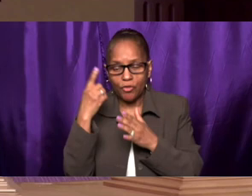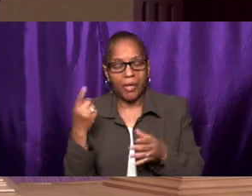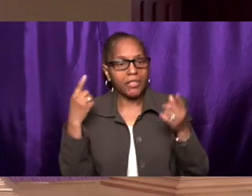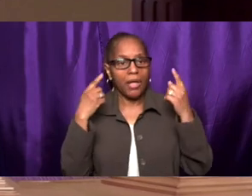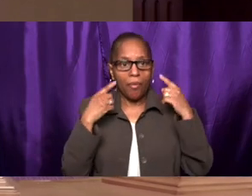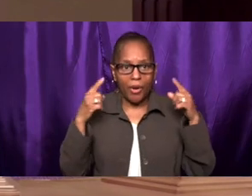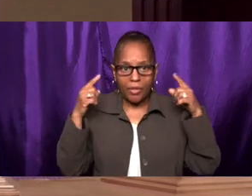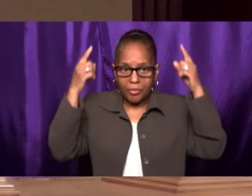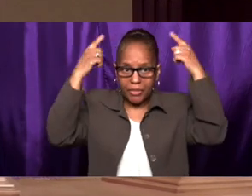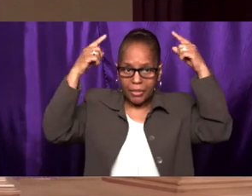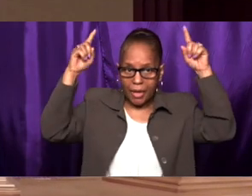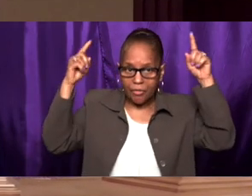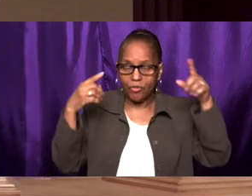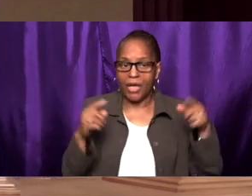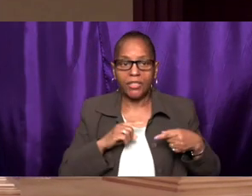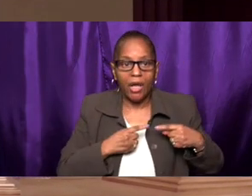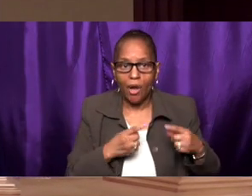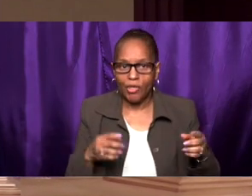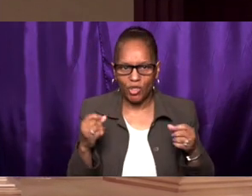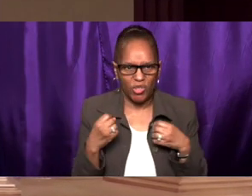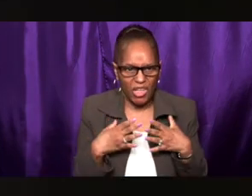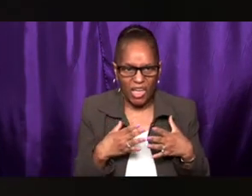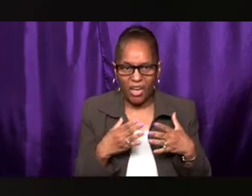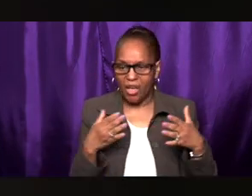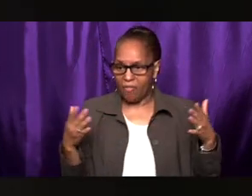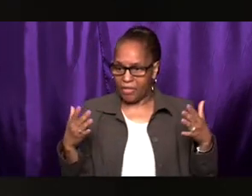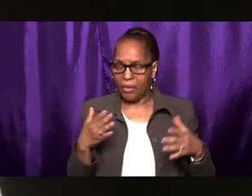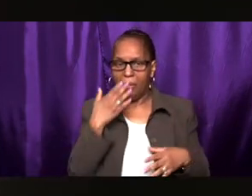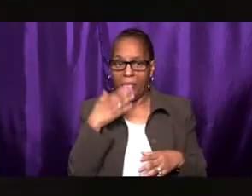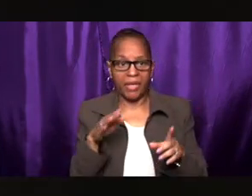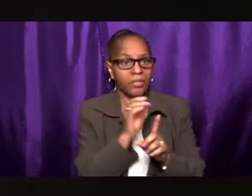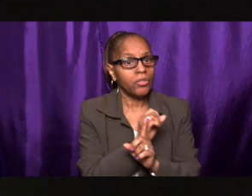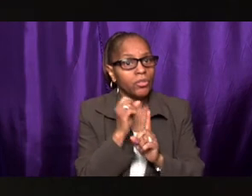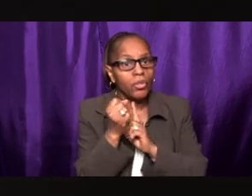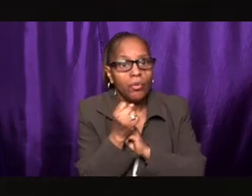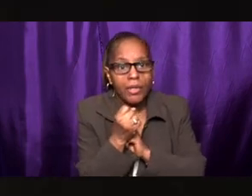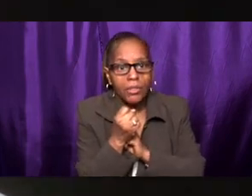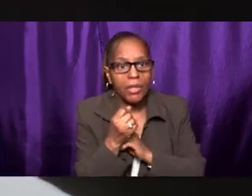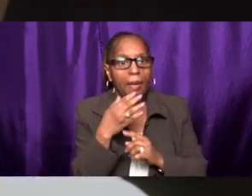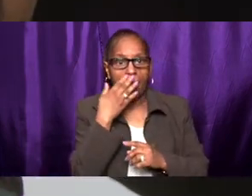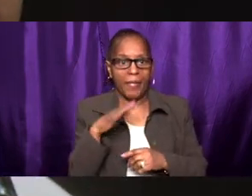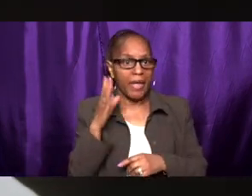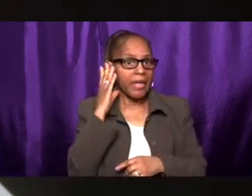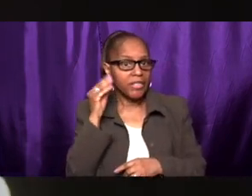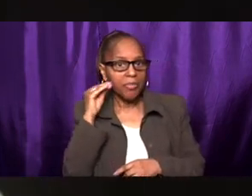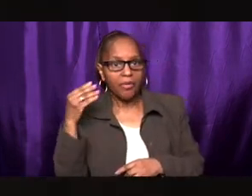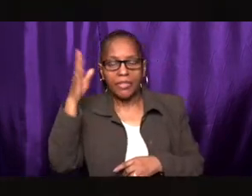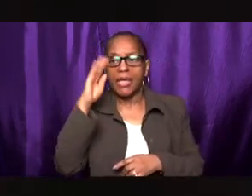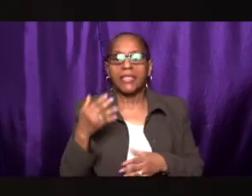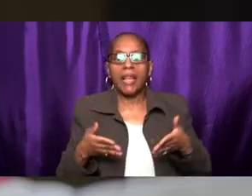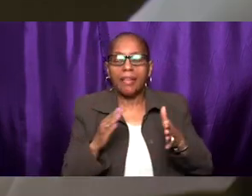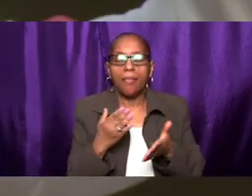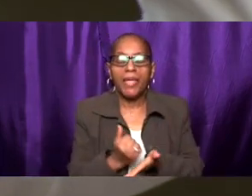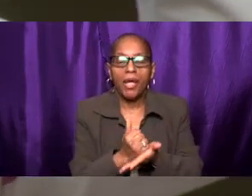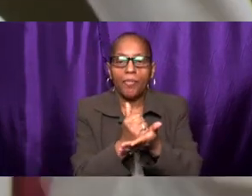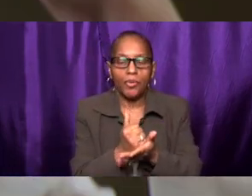you and not to harm you, because you're scared of a little valley experience. Well, baby, God says, let me help you. You'll be